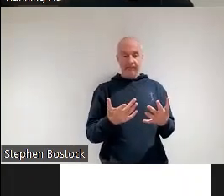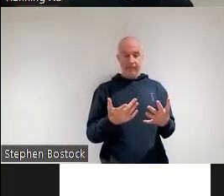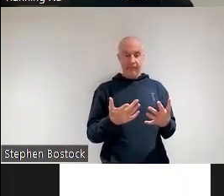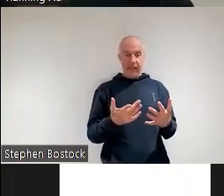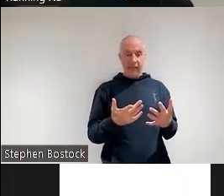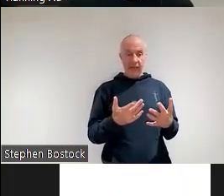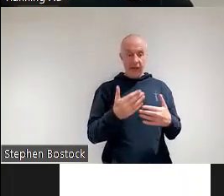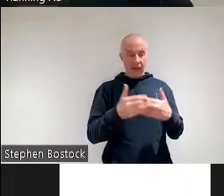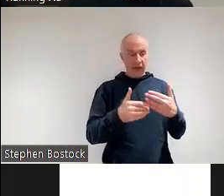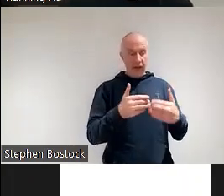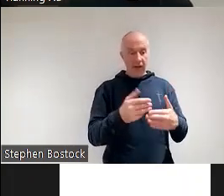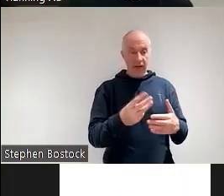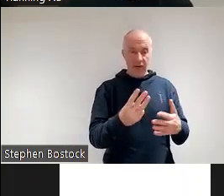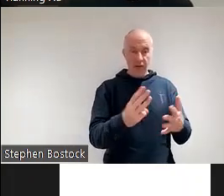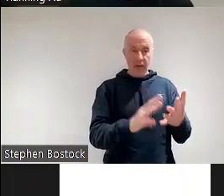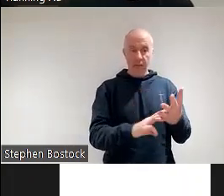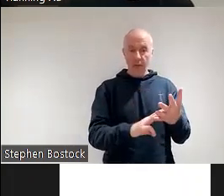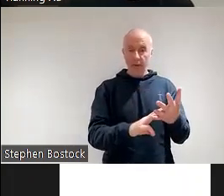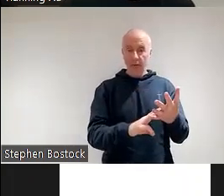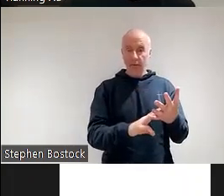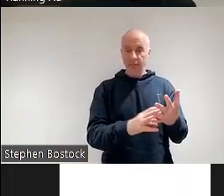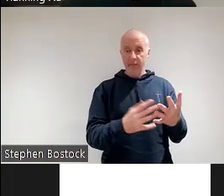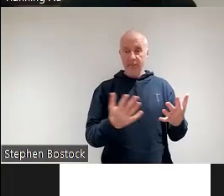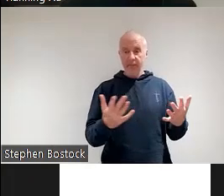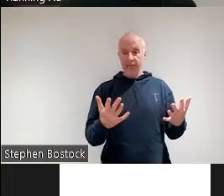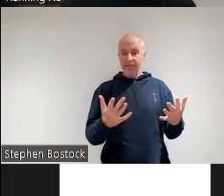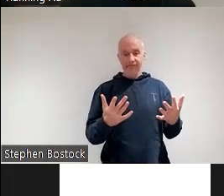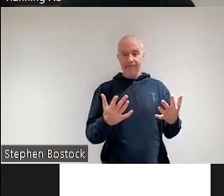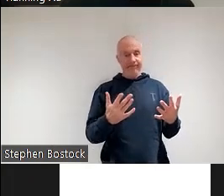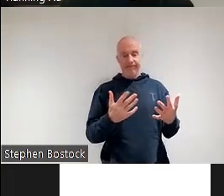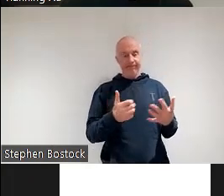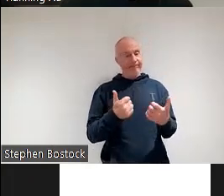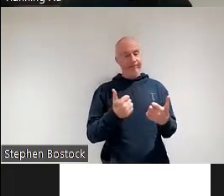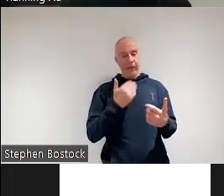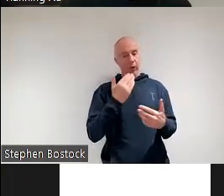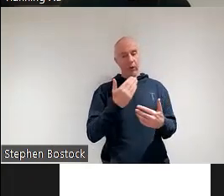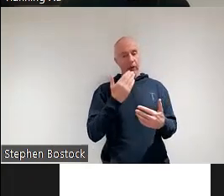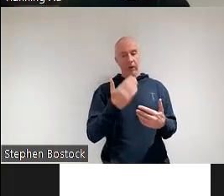months, that is far from good enough, right? Because